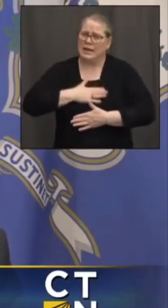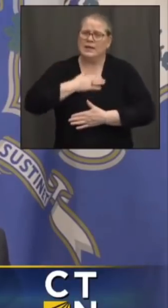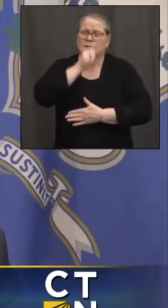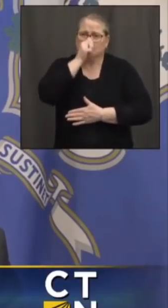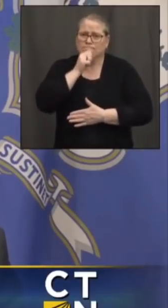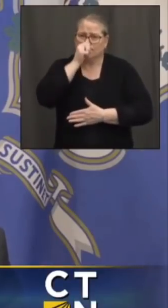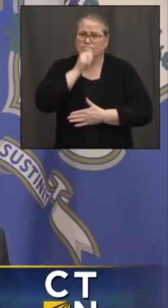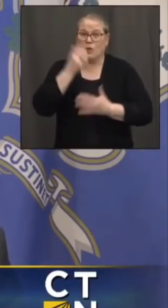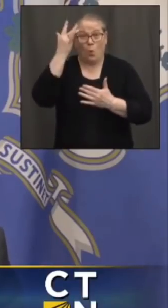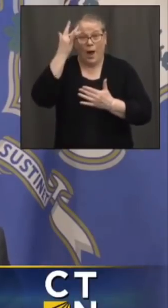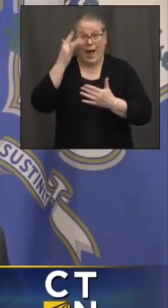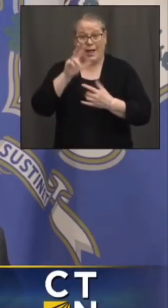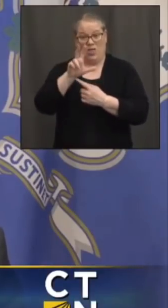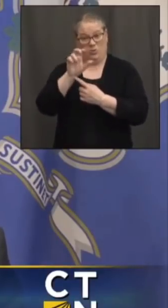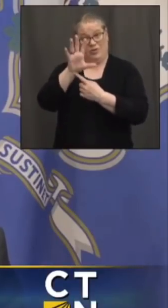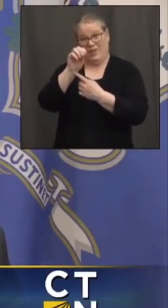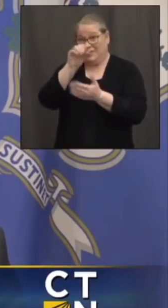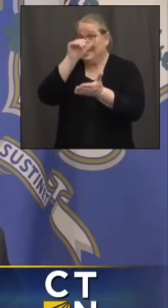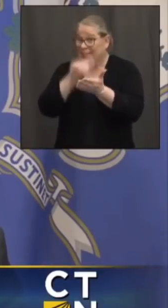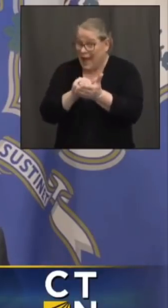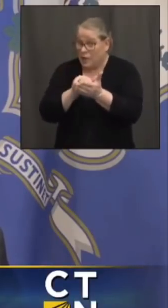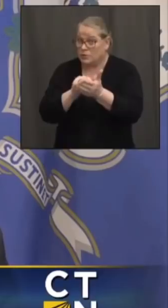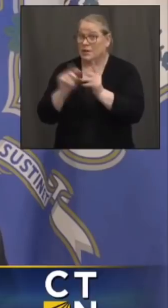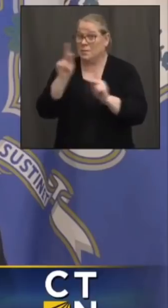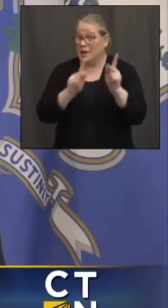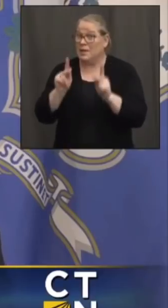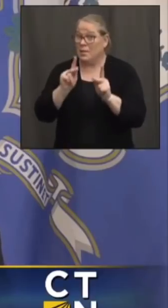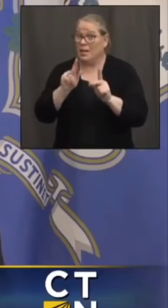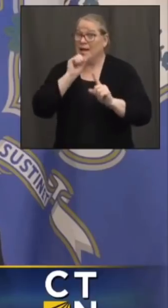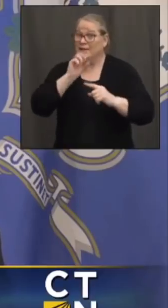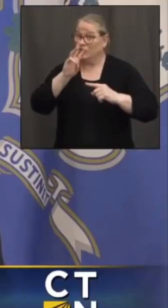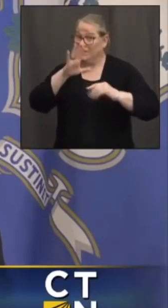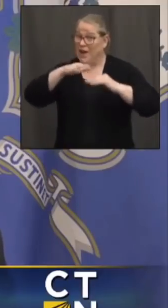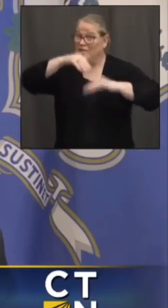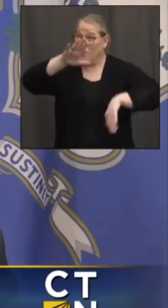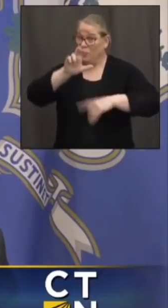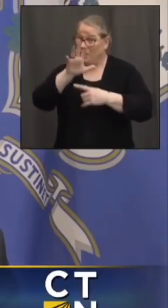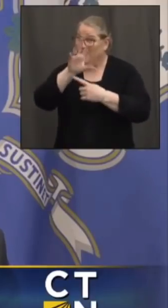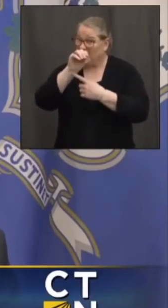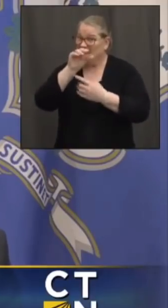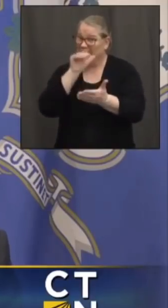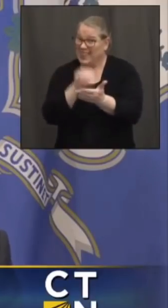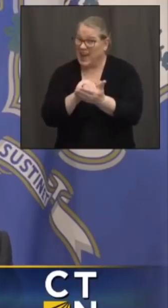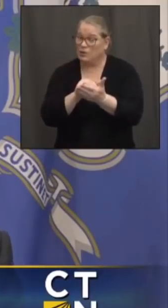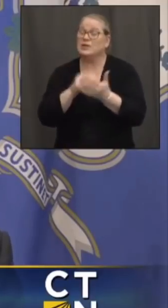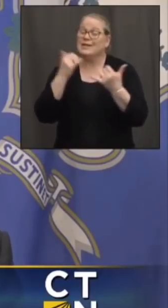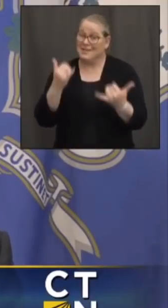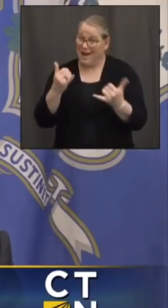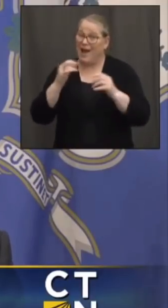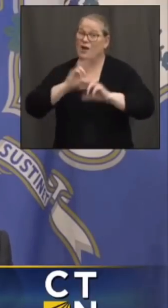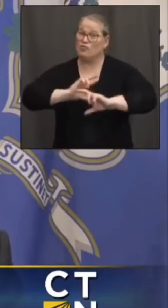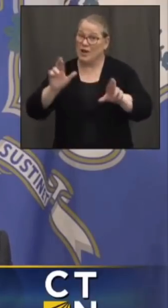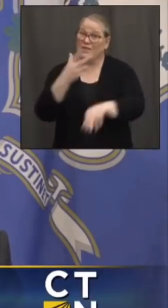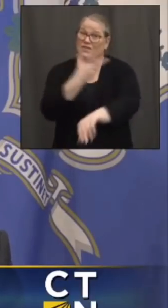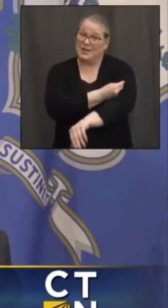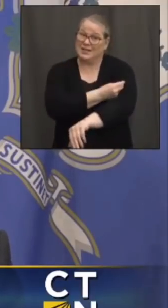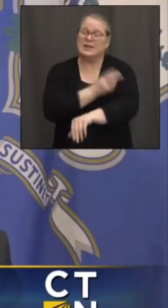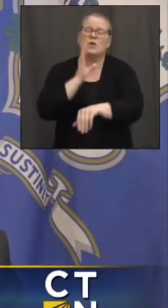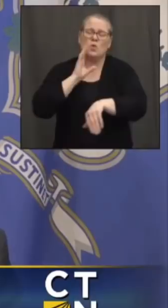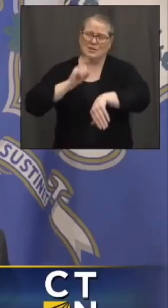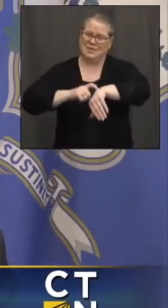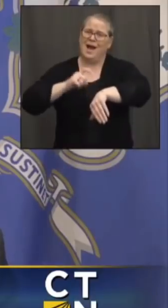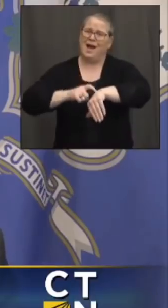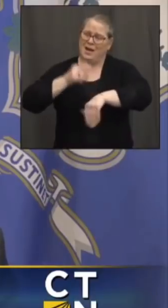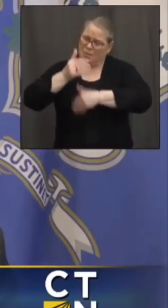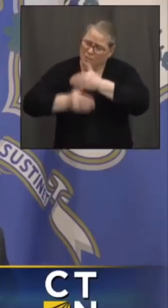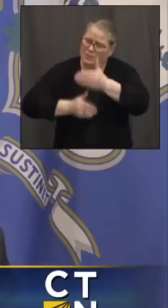are now going to be eligible in this next category. It's going to take us a while to get everybody vaccinated, even take us a while to get